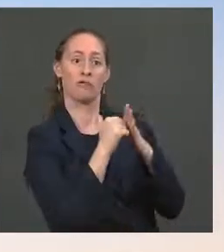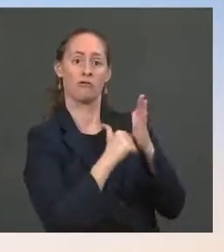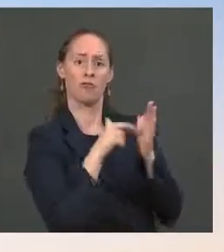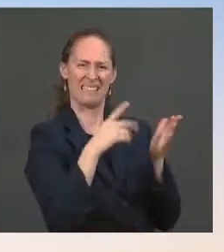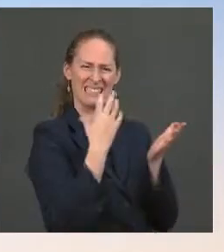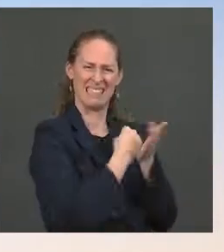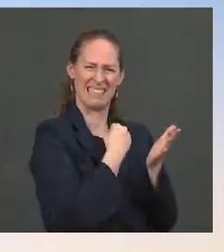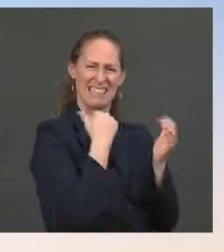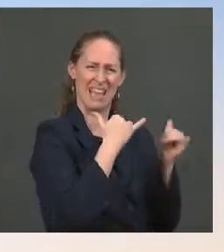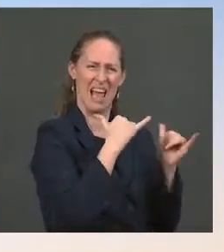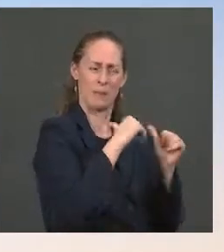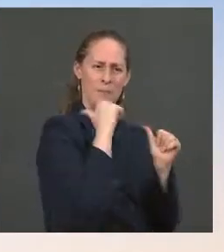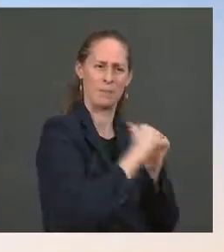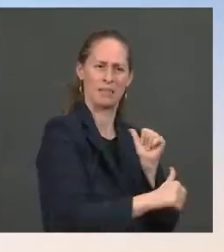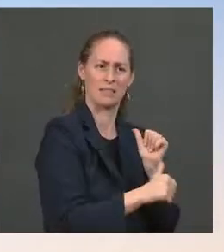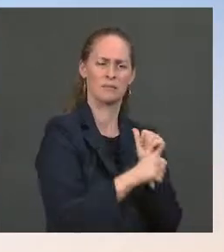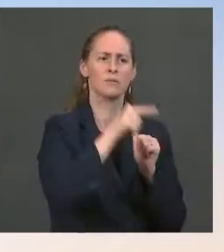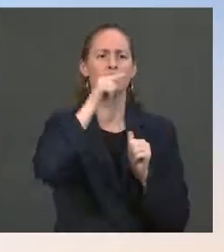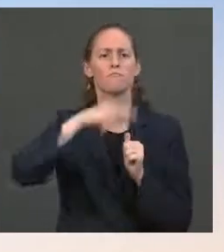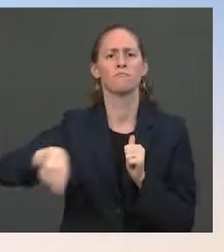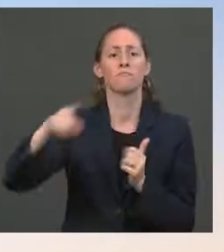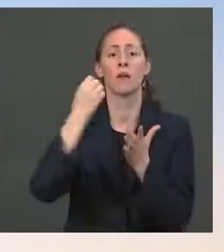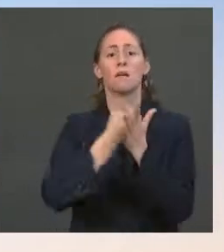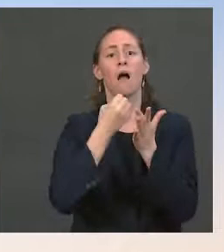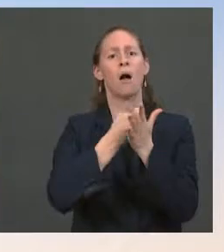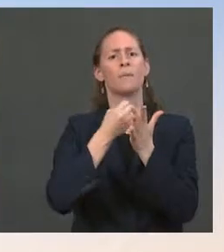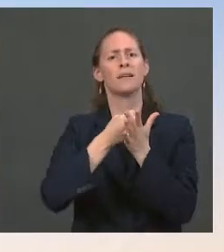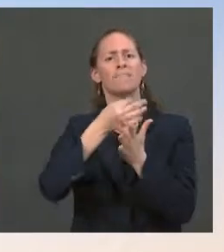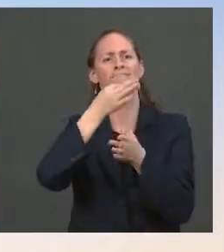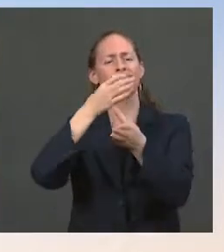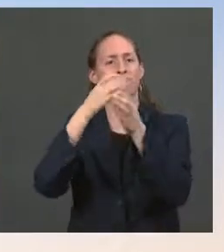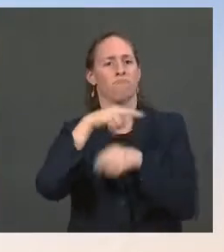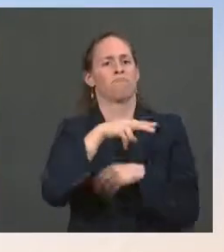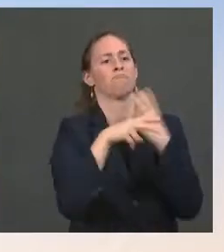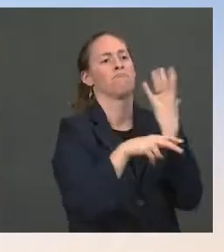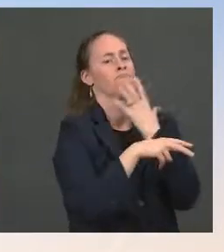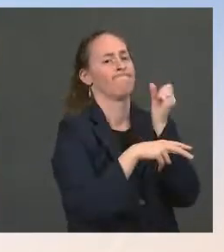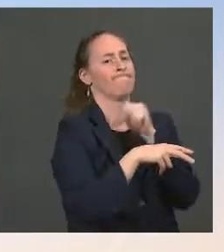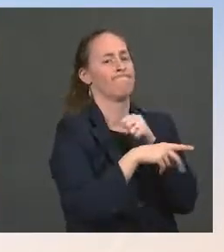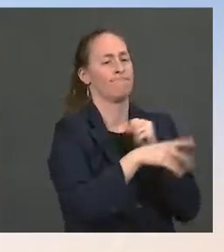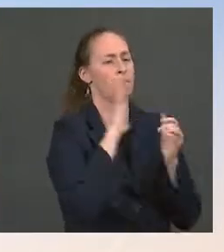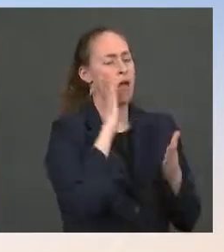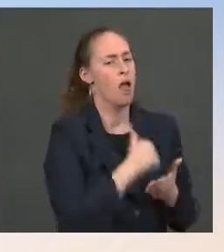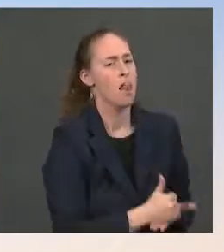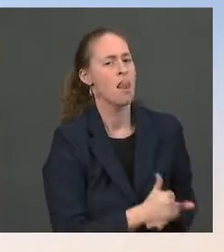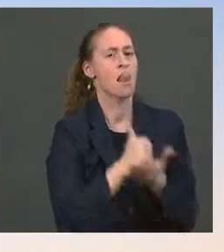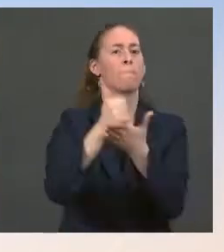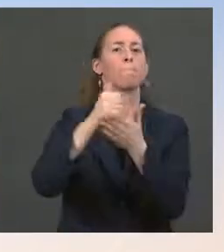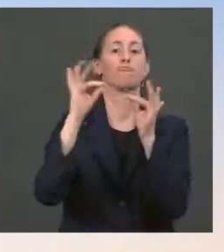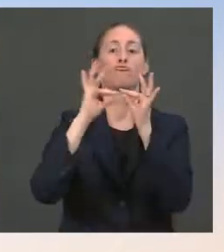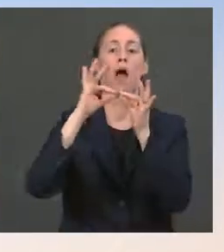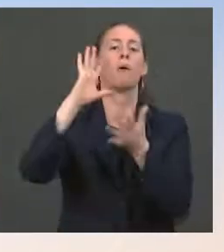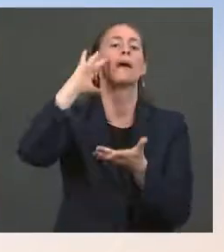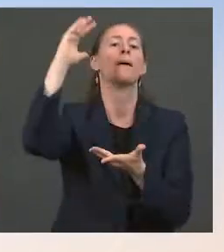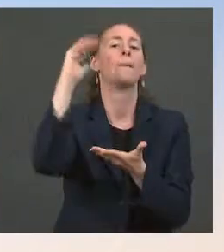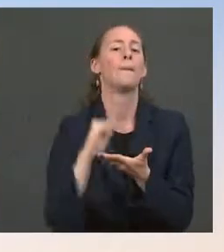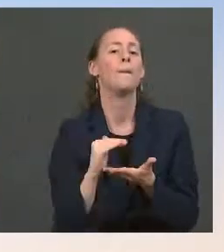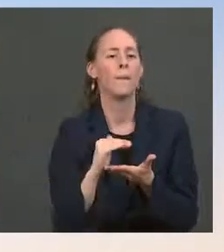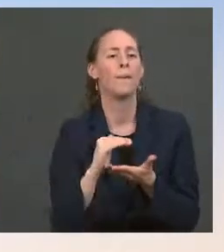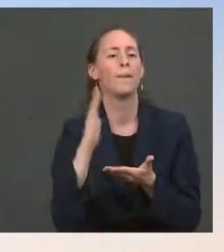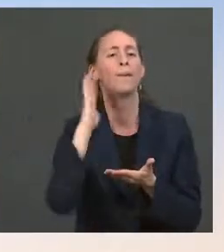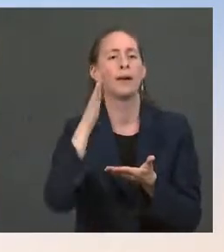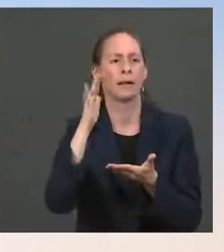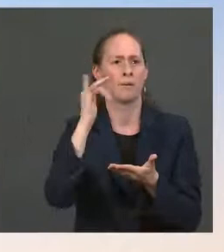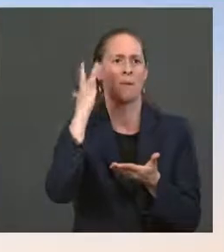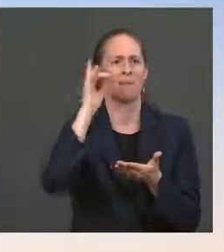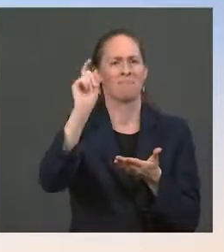Nobel laureates have said would address inflation over the long term, reduce costs, and that's one of the reasons it's a huge priority